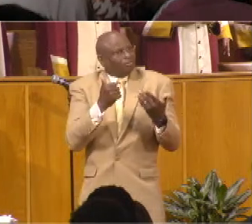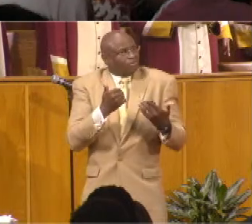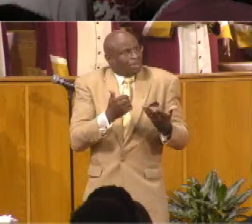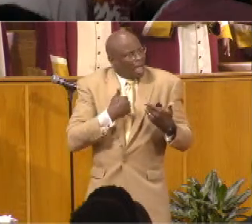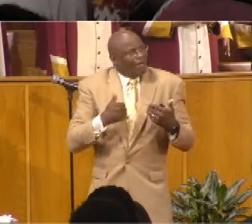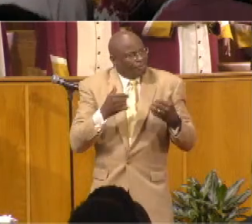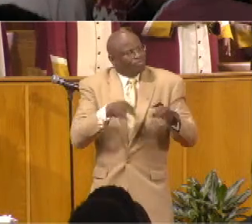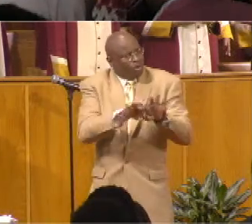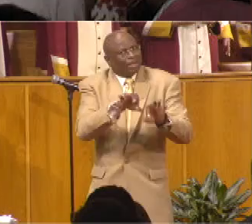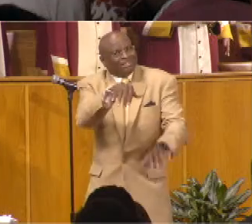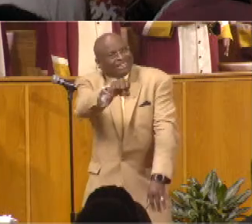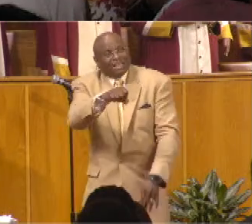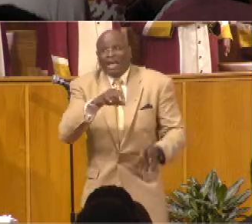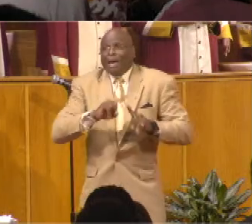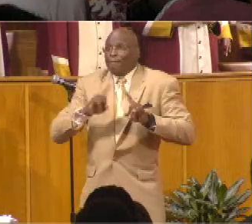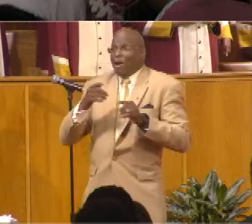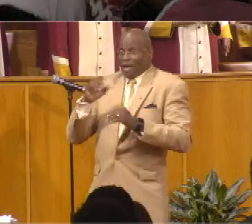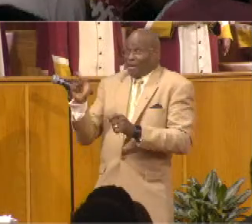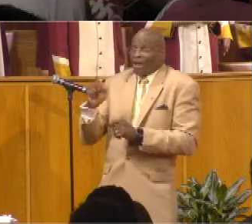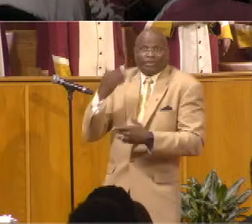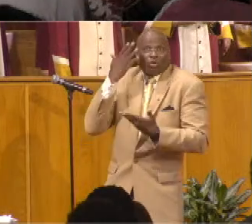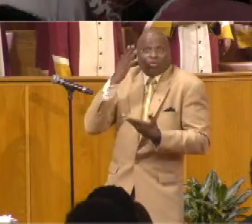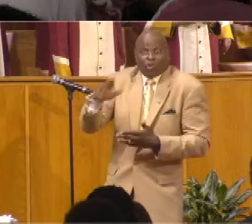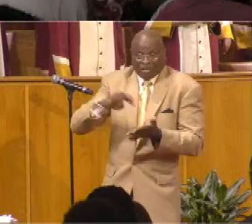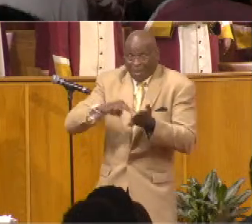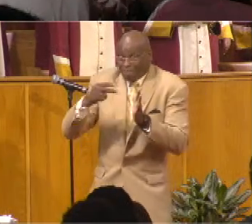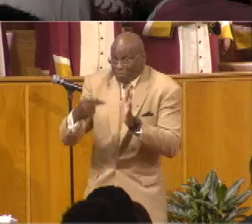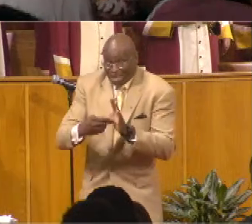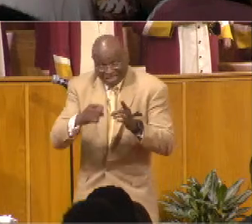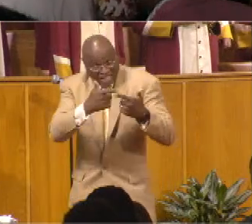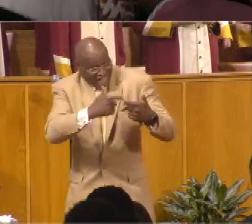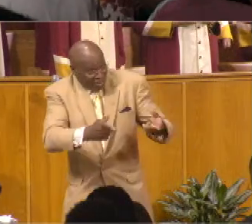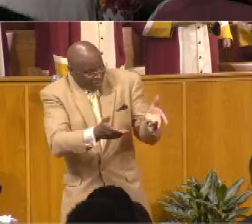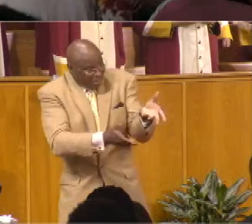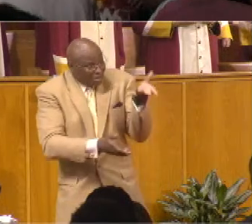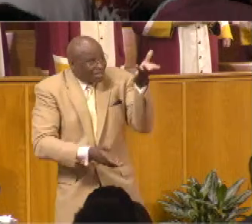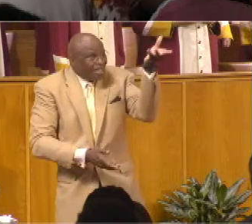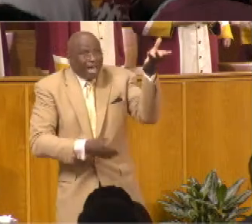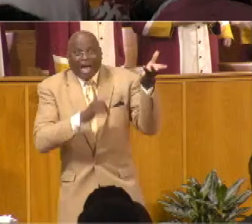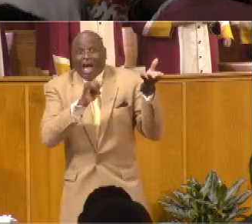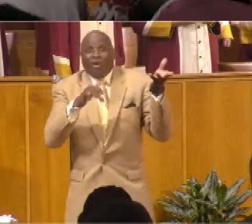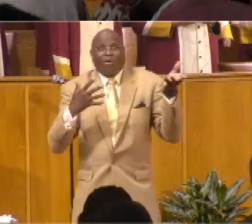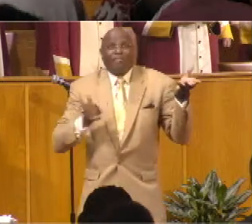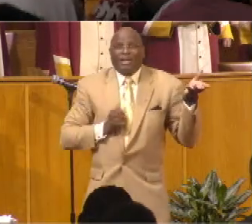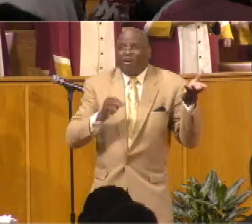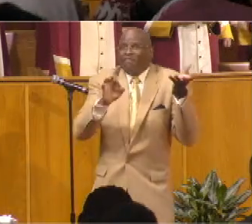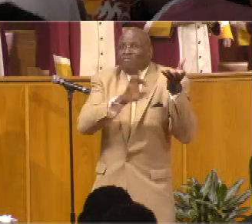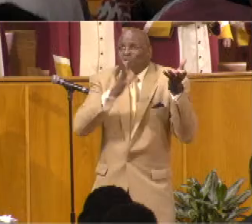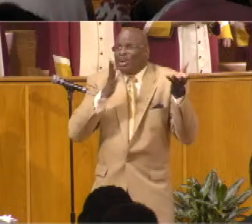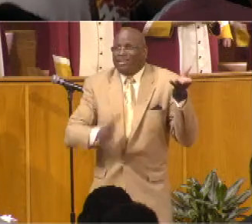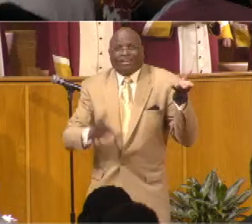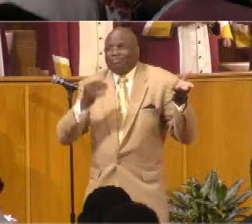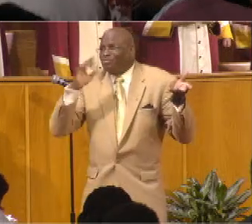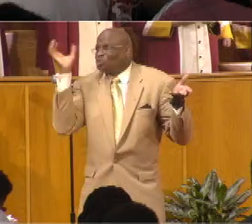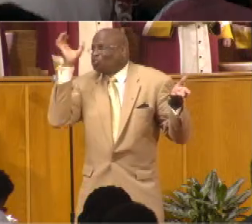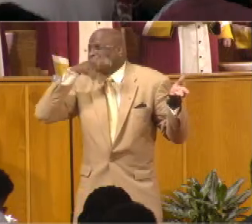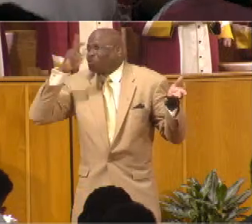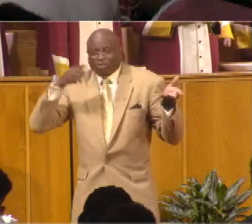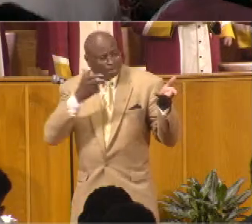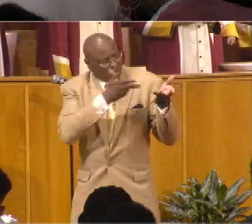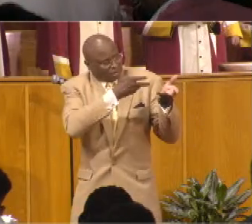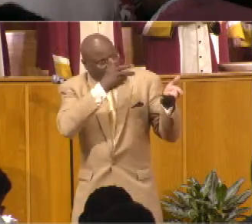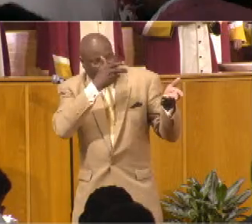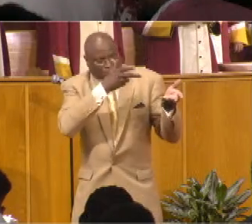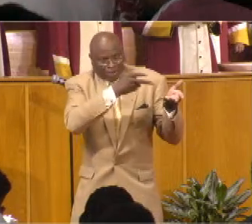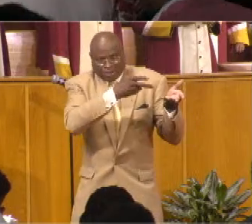significance. Therefore, if I do not know the meaning of the language, I shall be a foreigner to him who speaks, and he